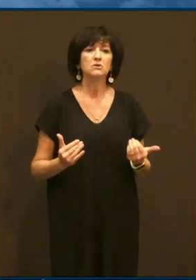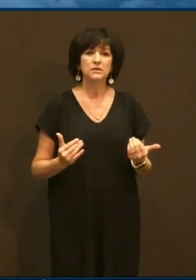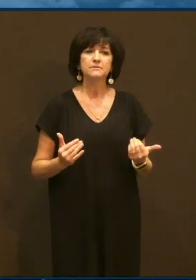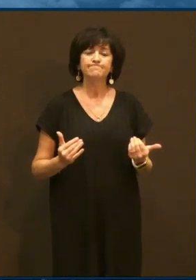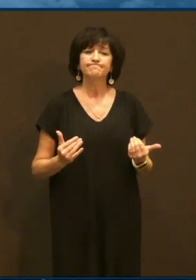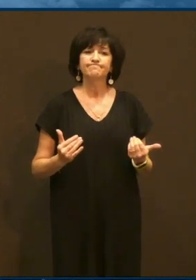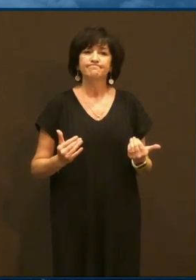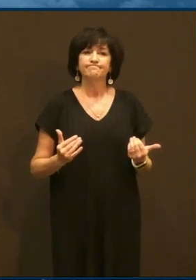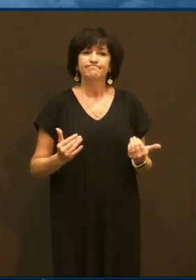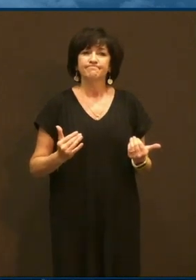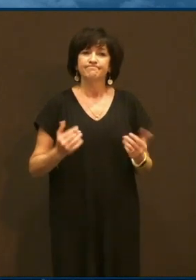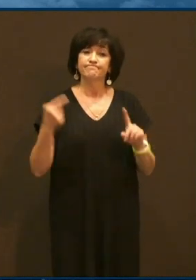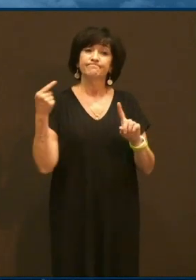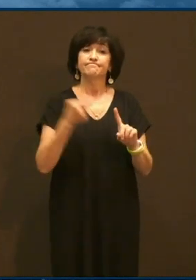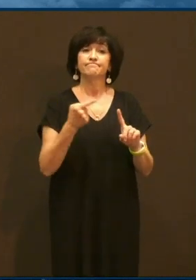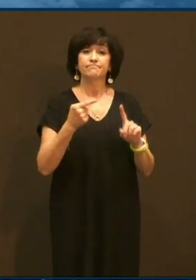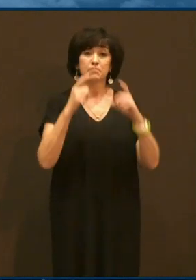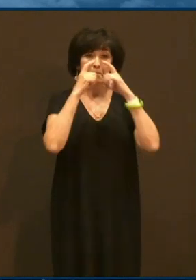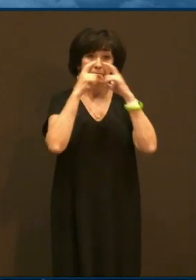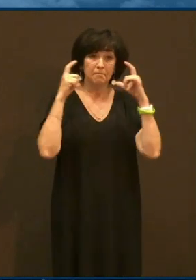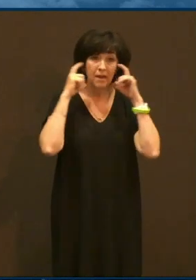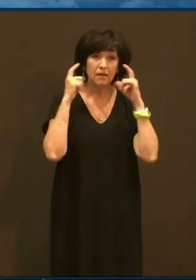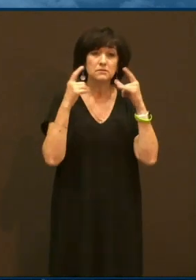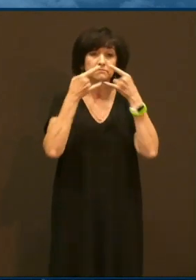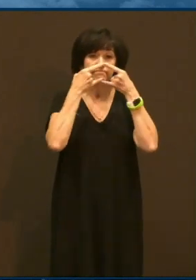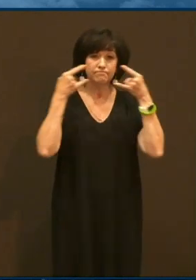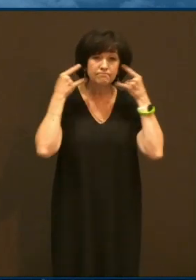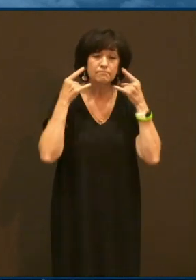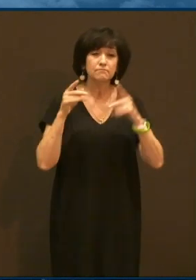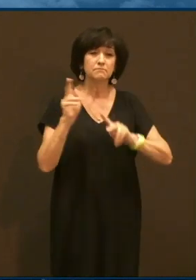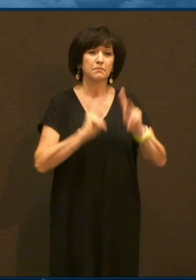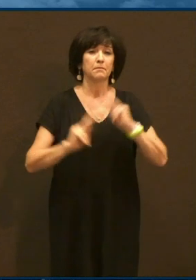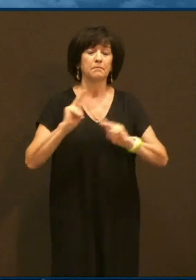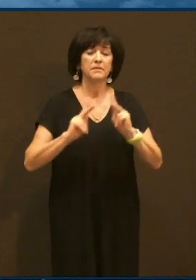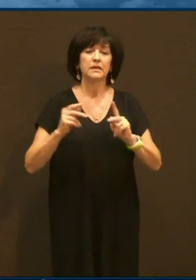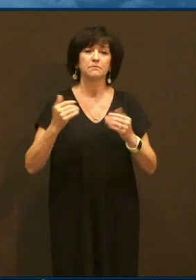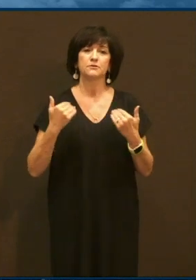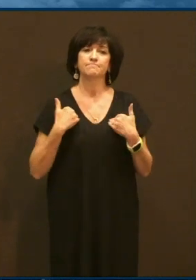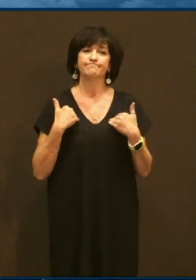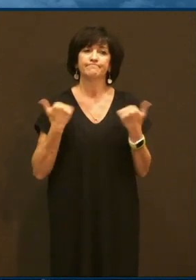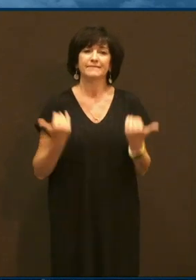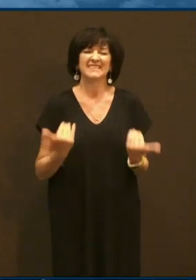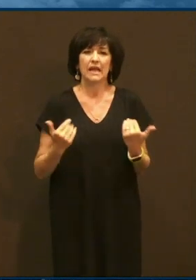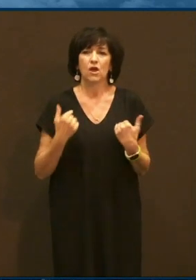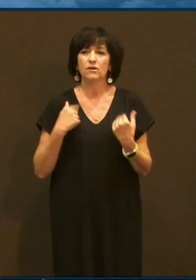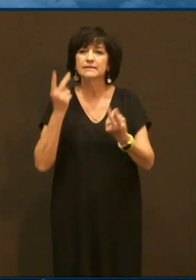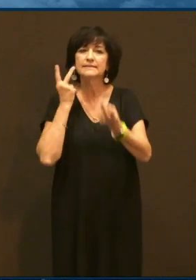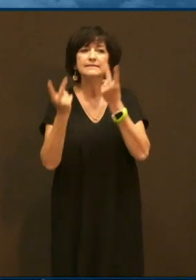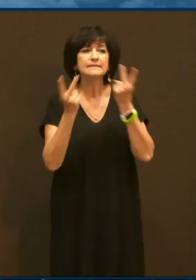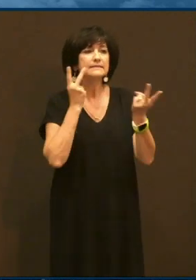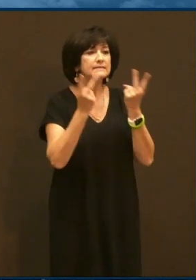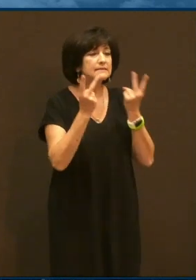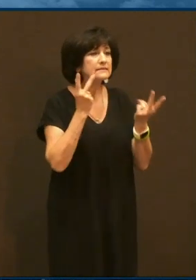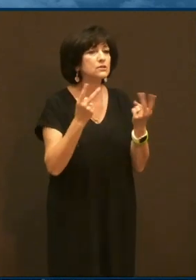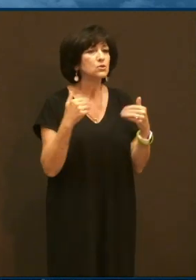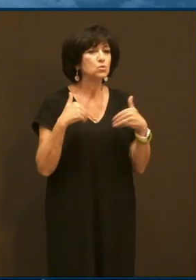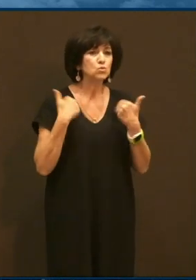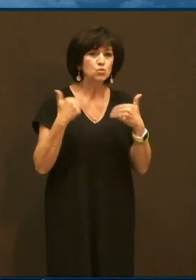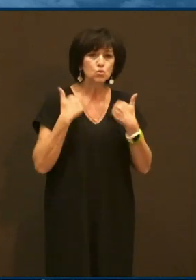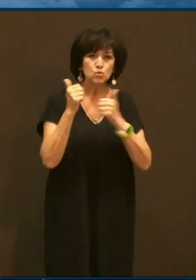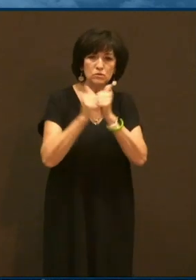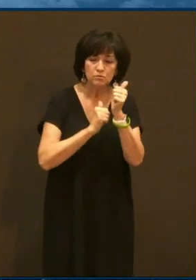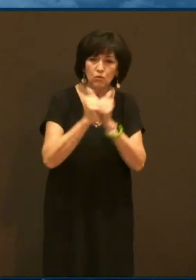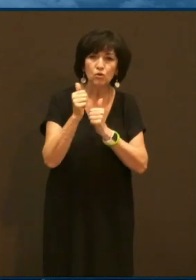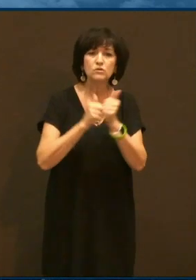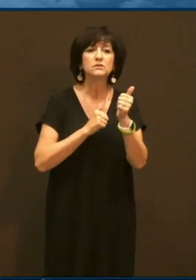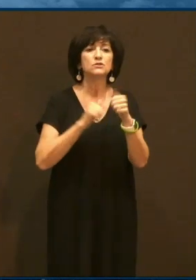particular. As I travel around into retail establishments and watch youth sports activities,